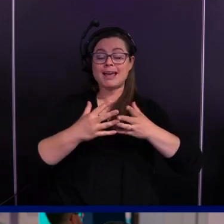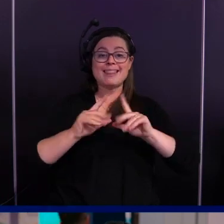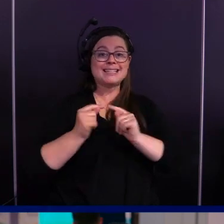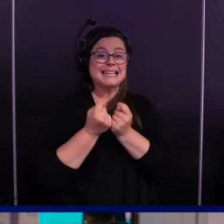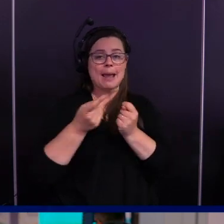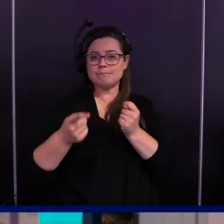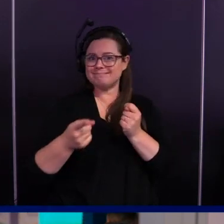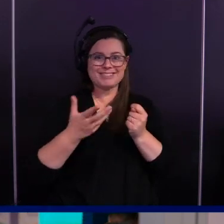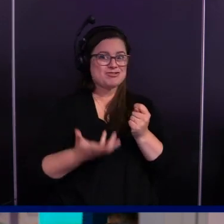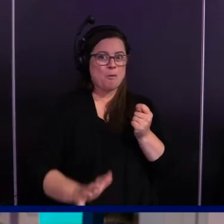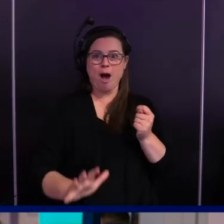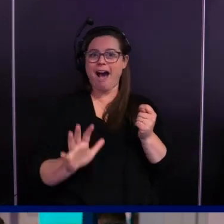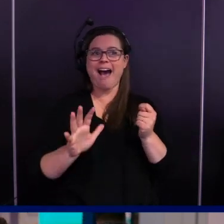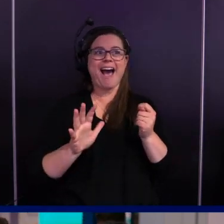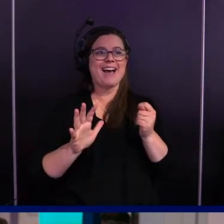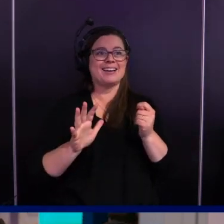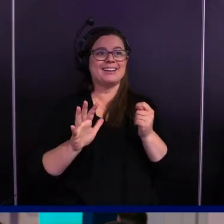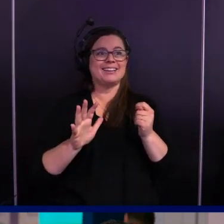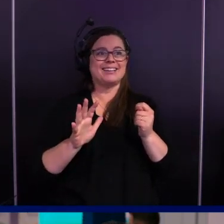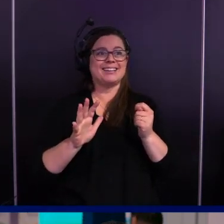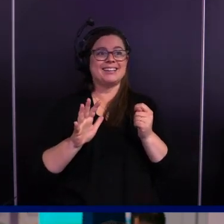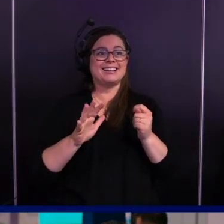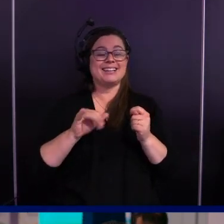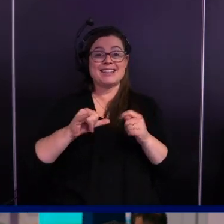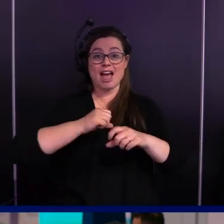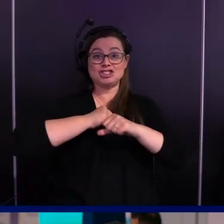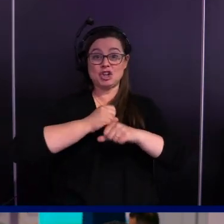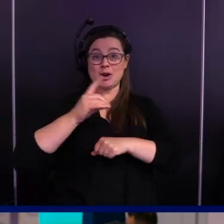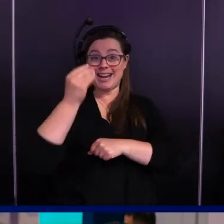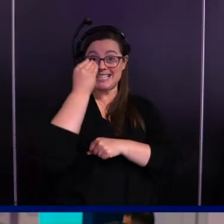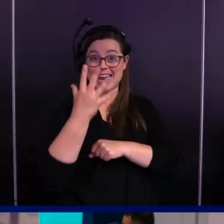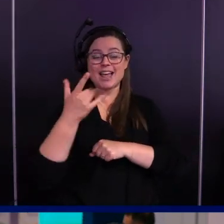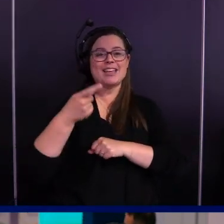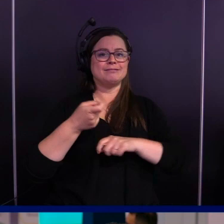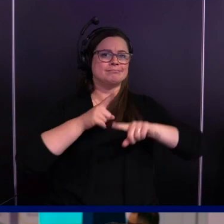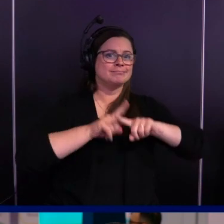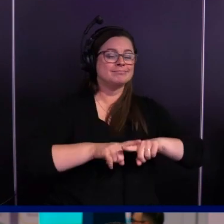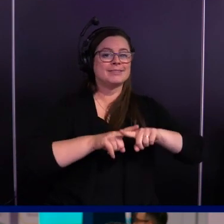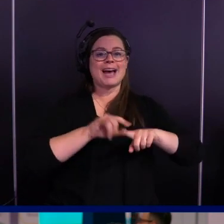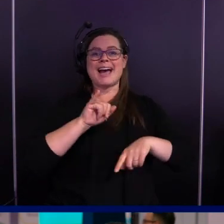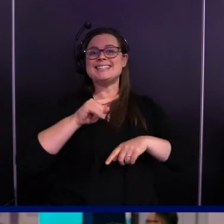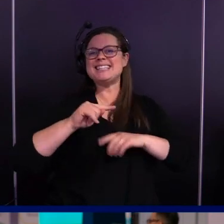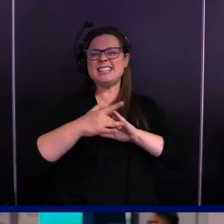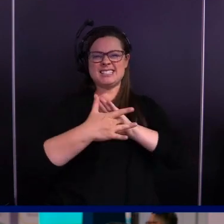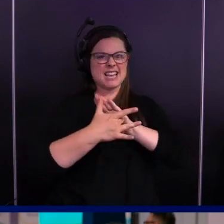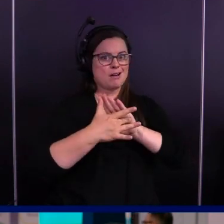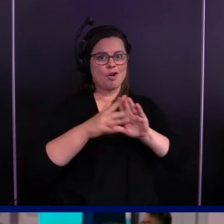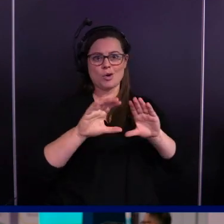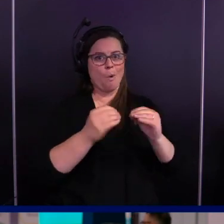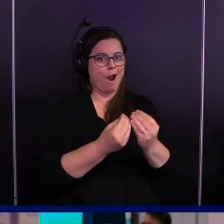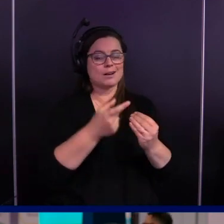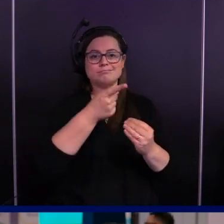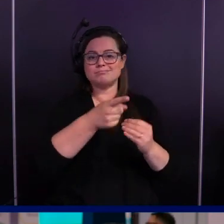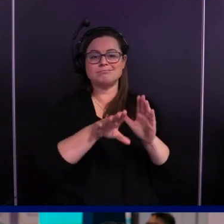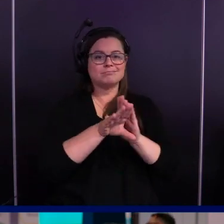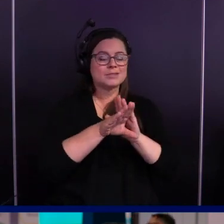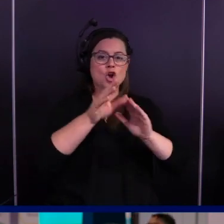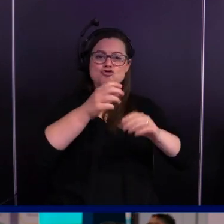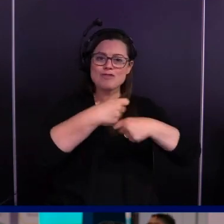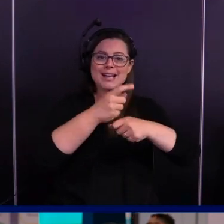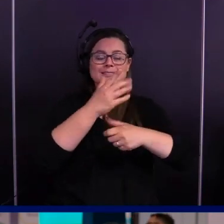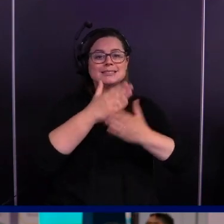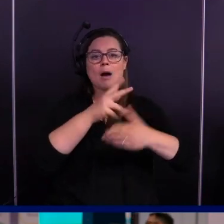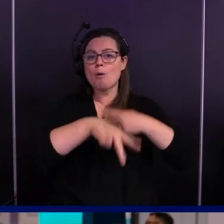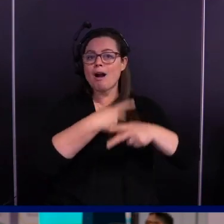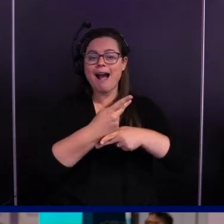own the security data. They have to rely on an IT organization, and they create some kind of a